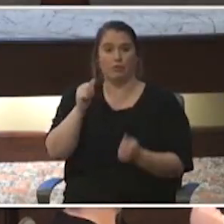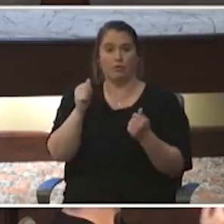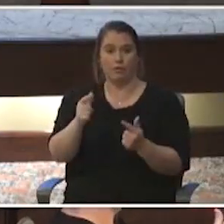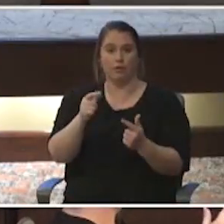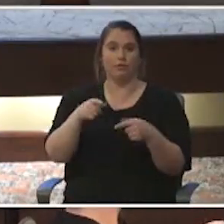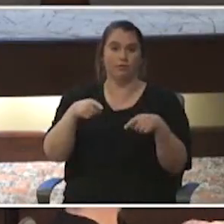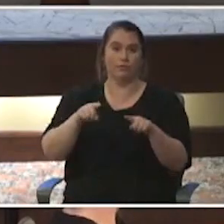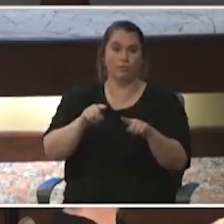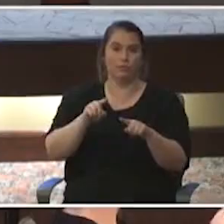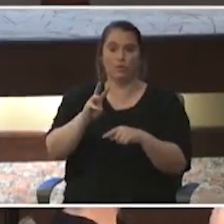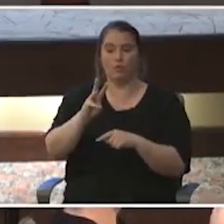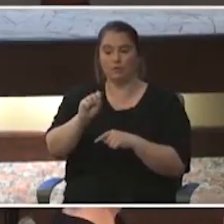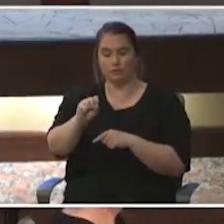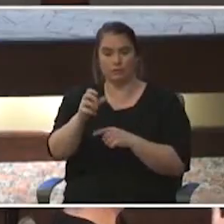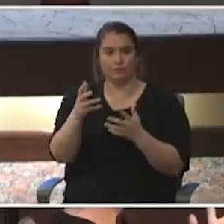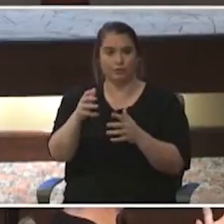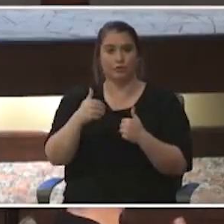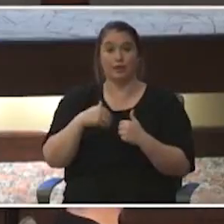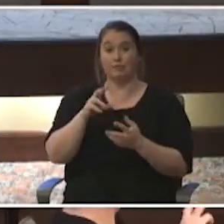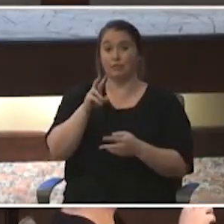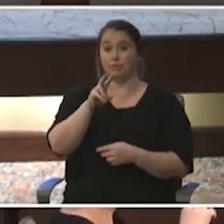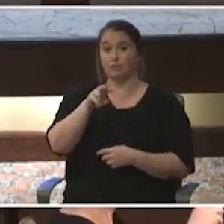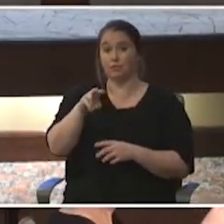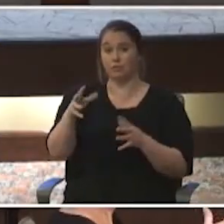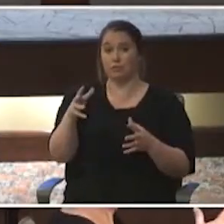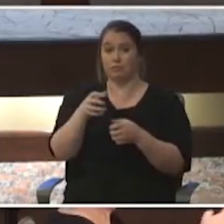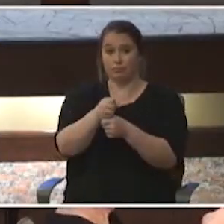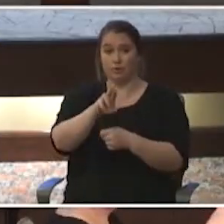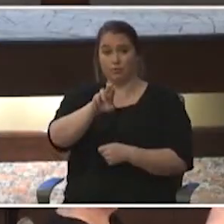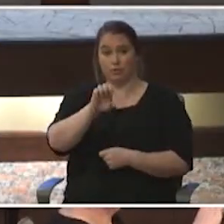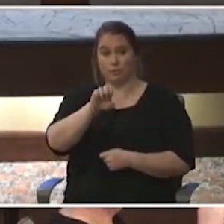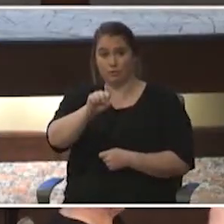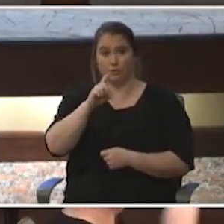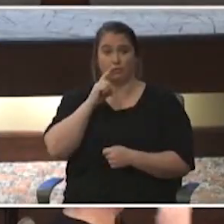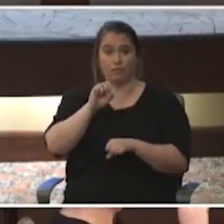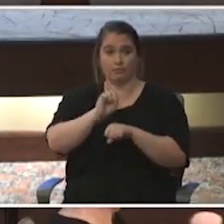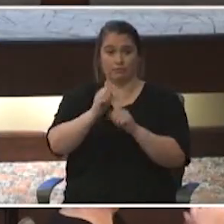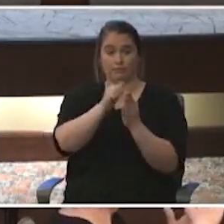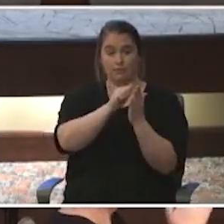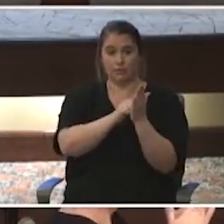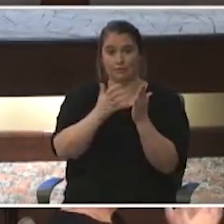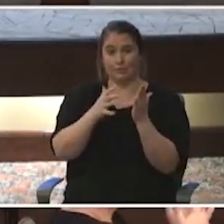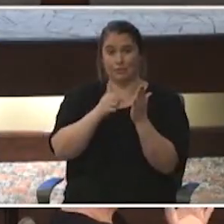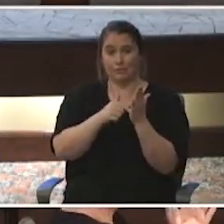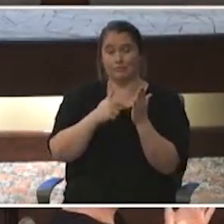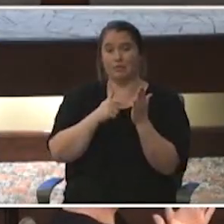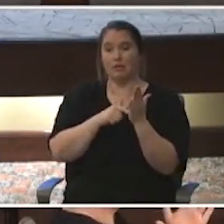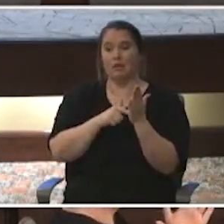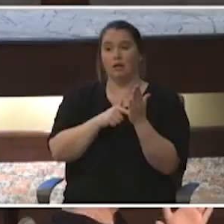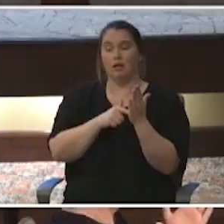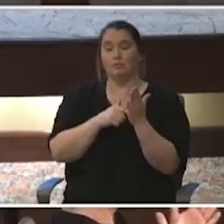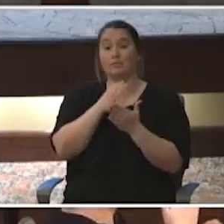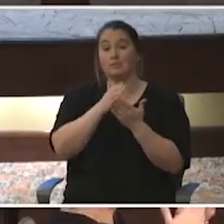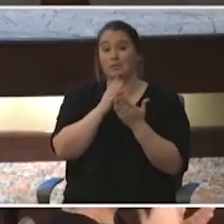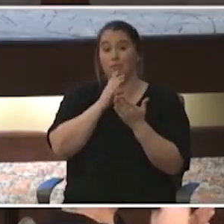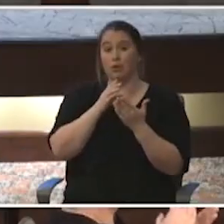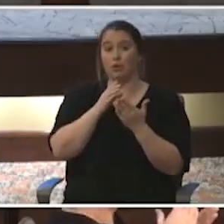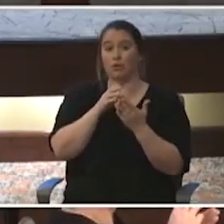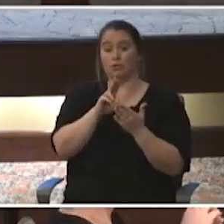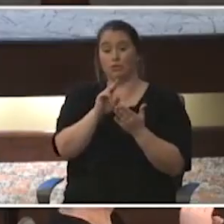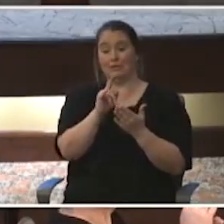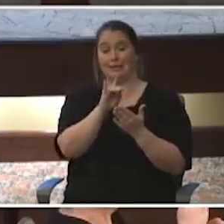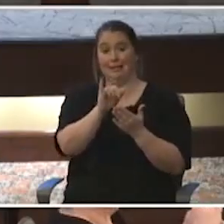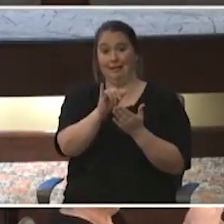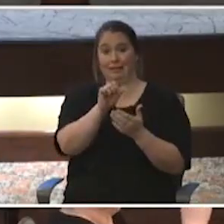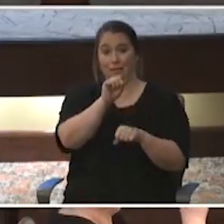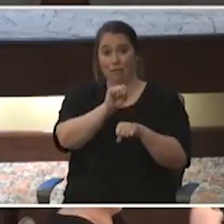session. There are 22 resolutions on tonight's agenda. 2 of these items are ratifications for emergency utility work.